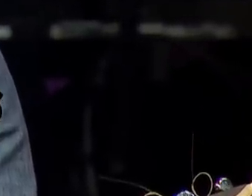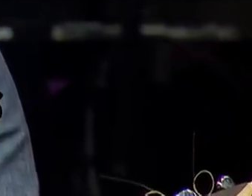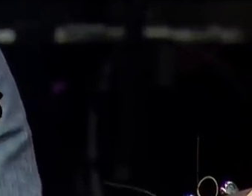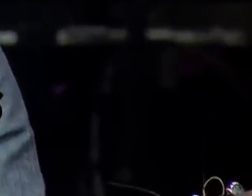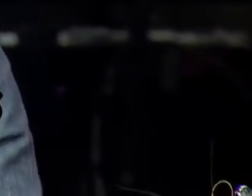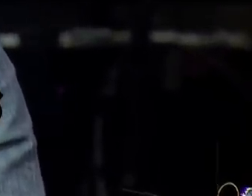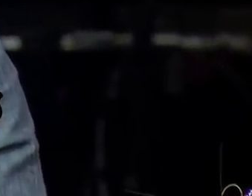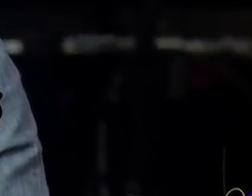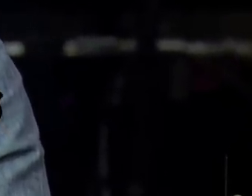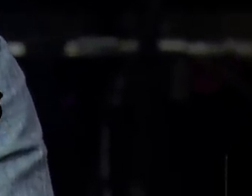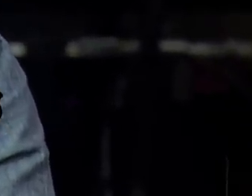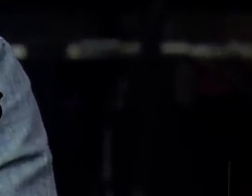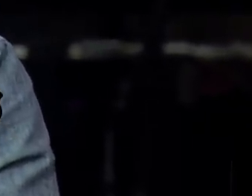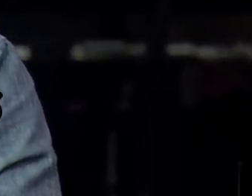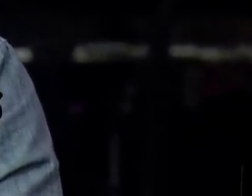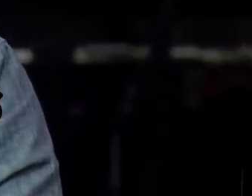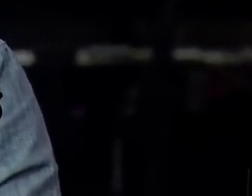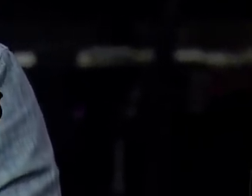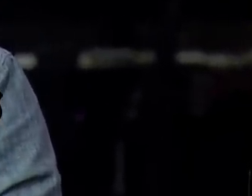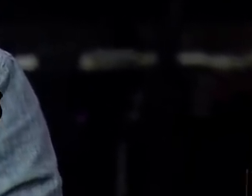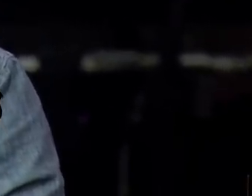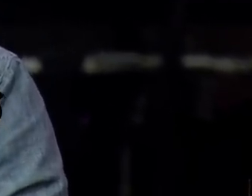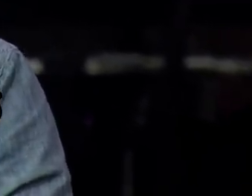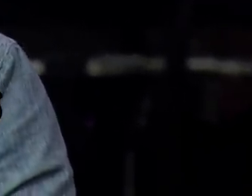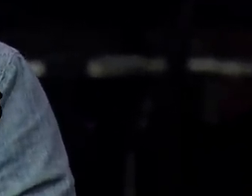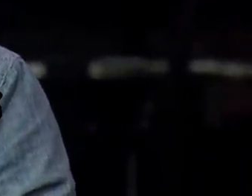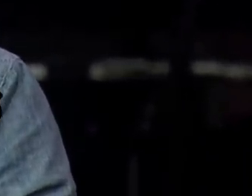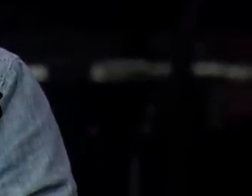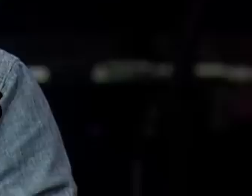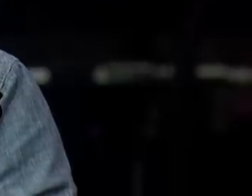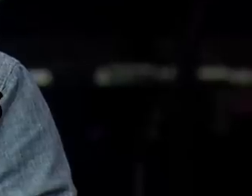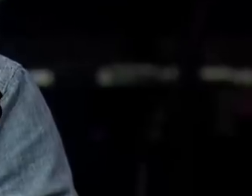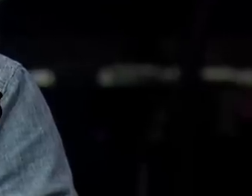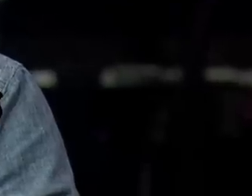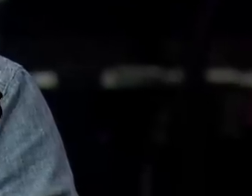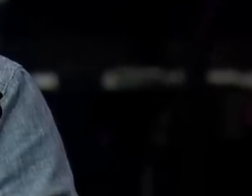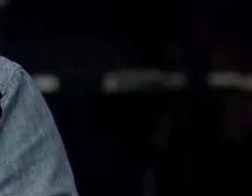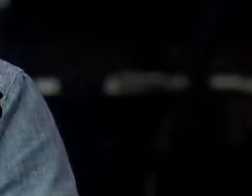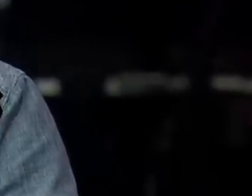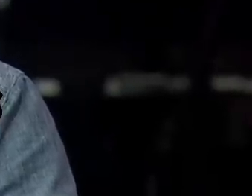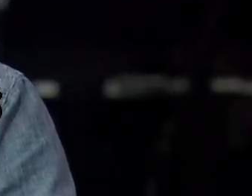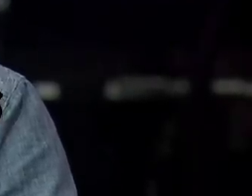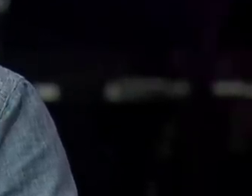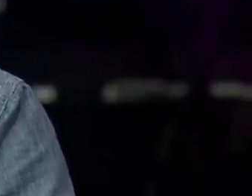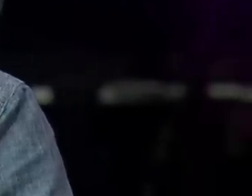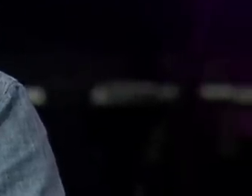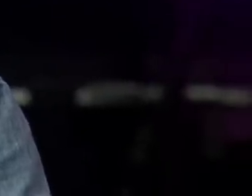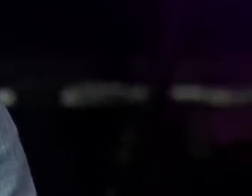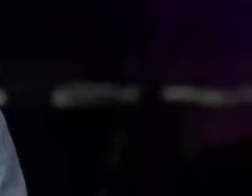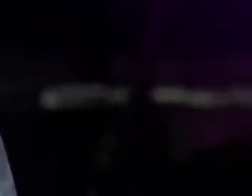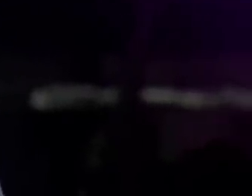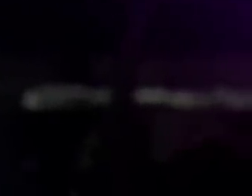And whosoever believes will not perish.